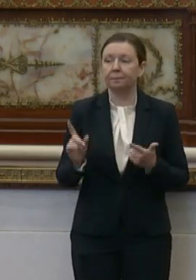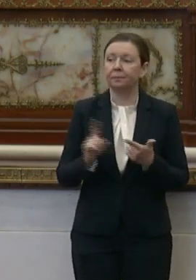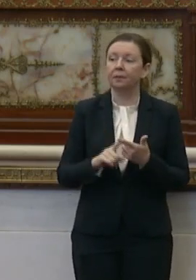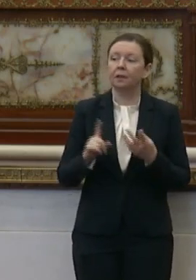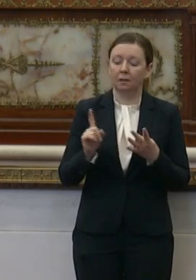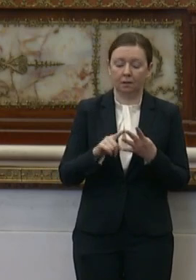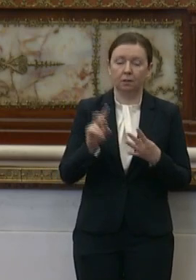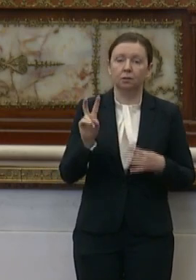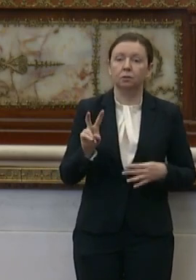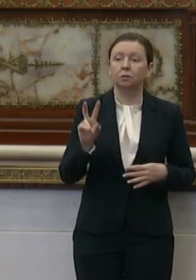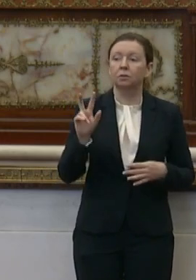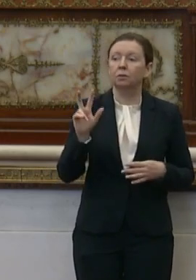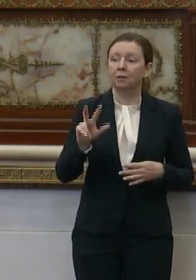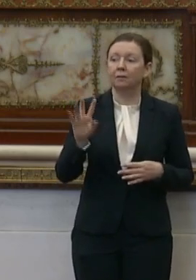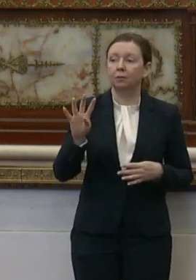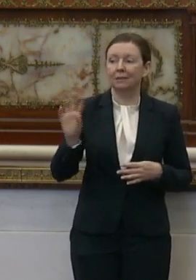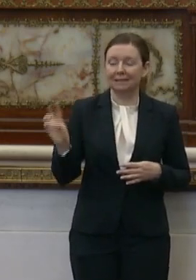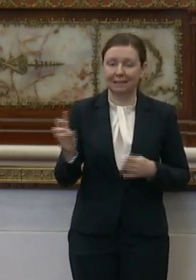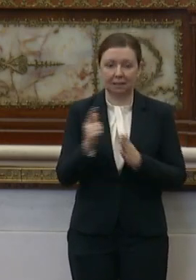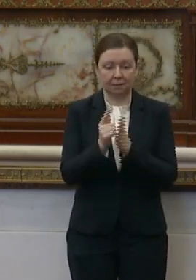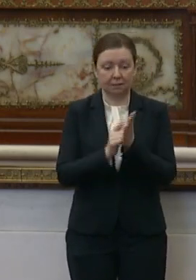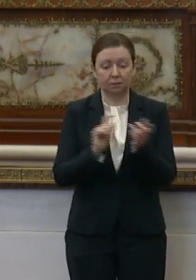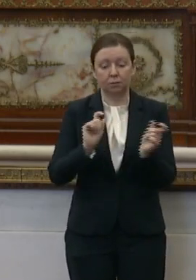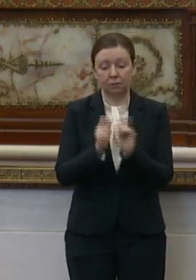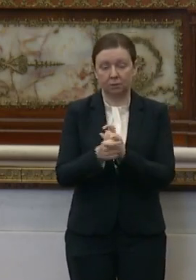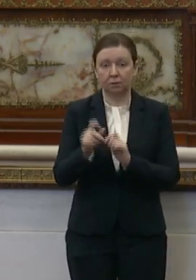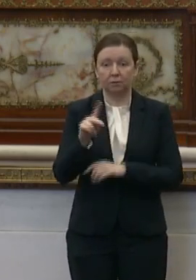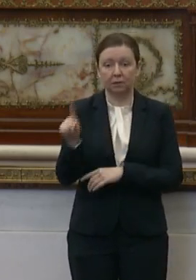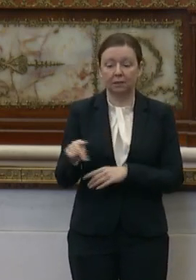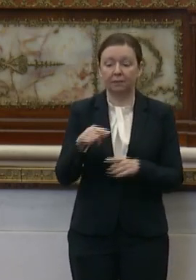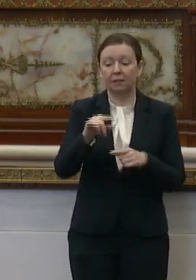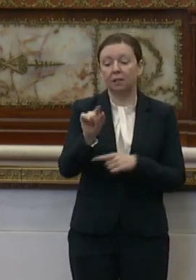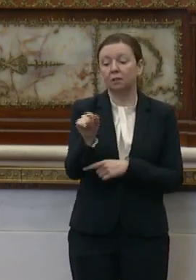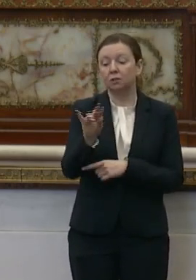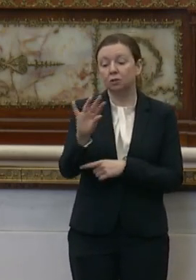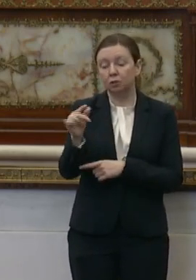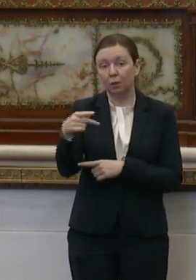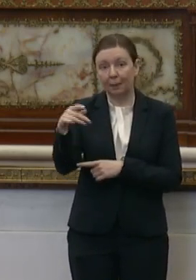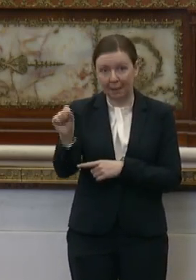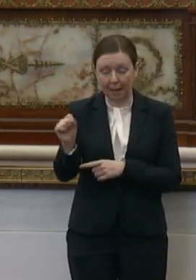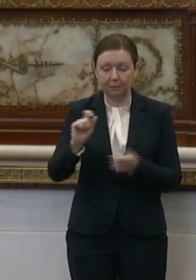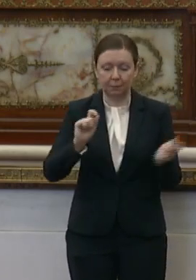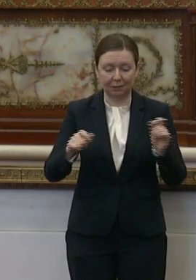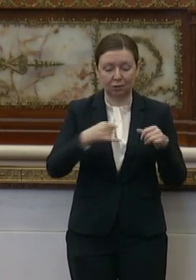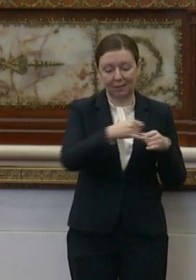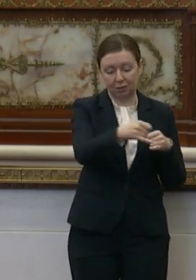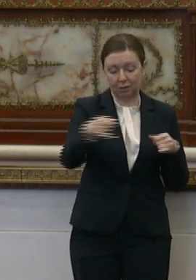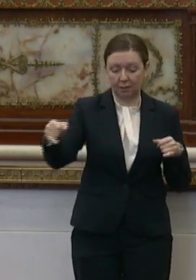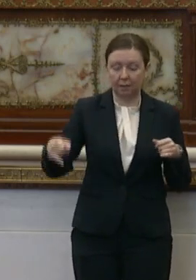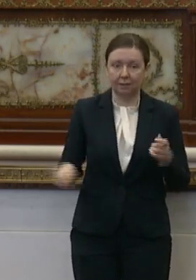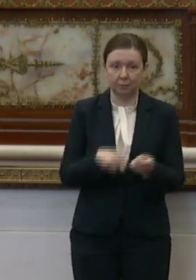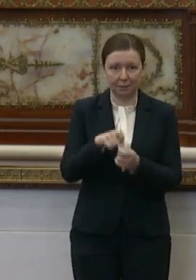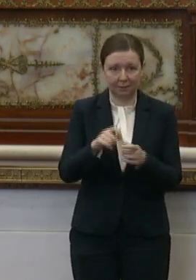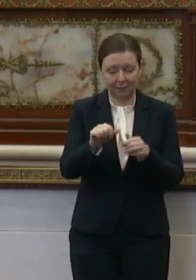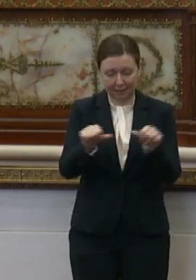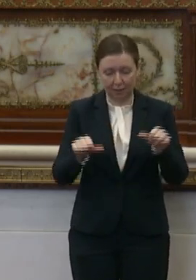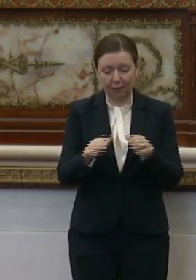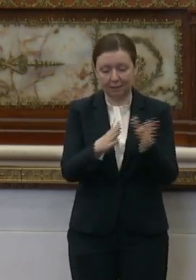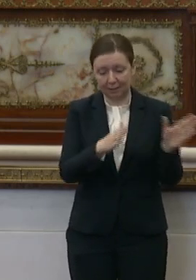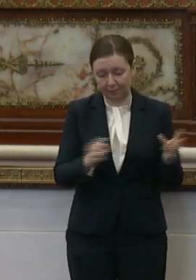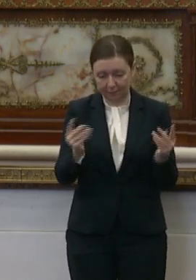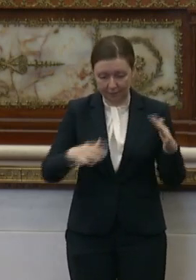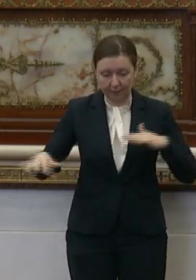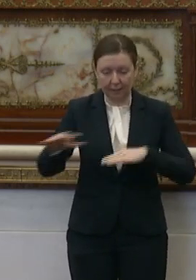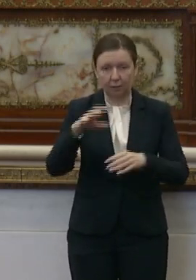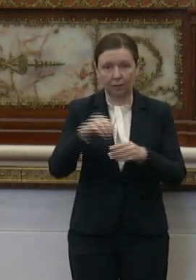Number 200346, entitled An Ordinance to Amend the Philadelphia Zoning Maps by changing the zoning designations of certain areas of land located within an